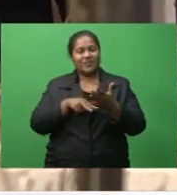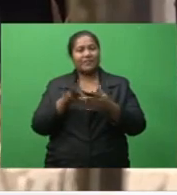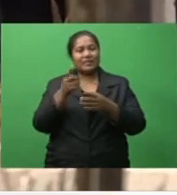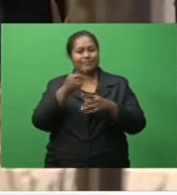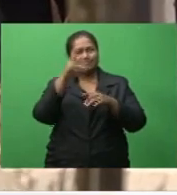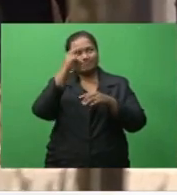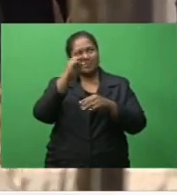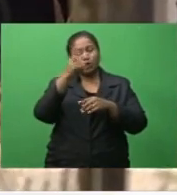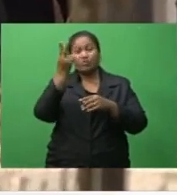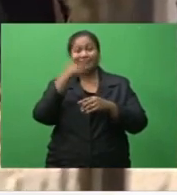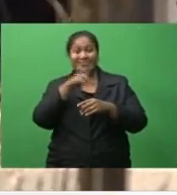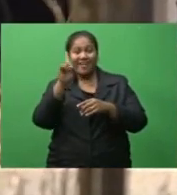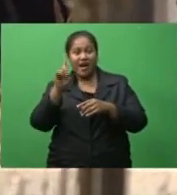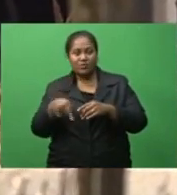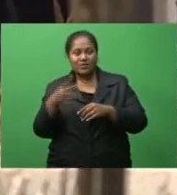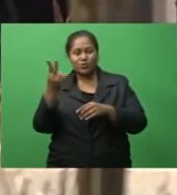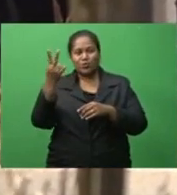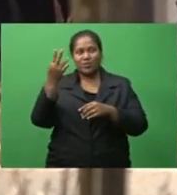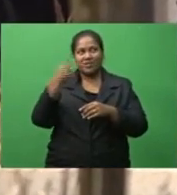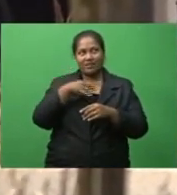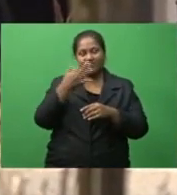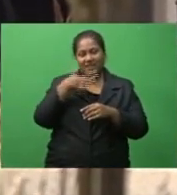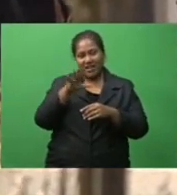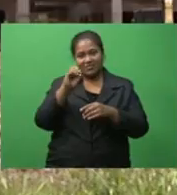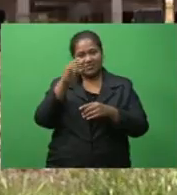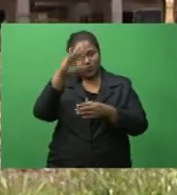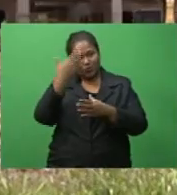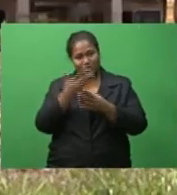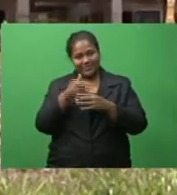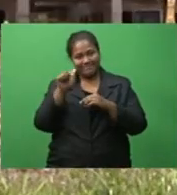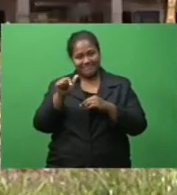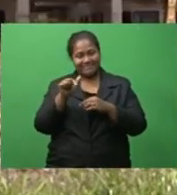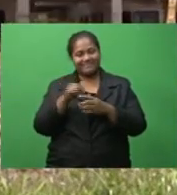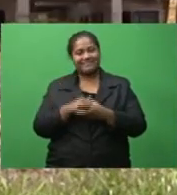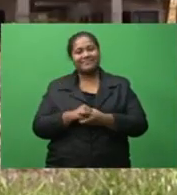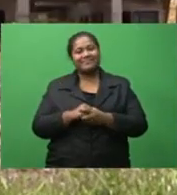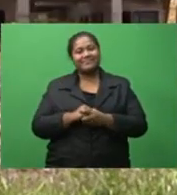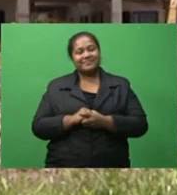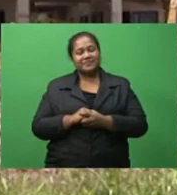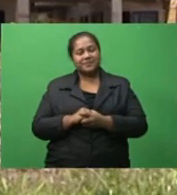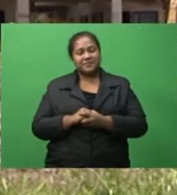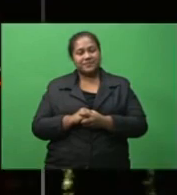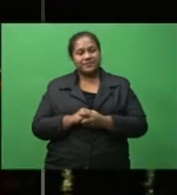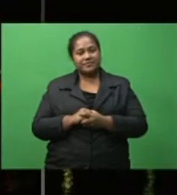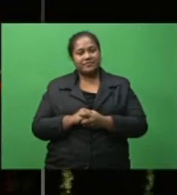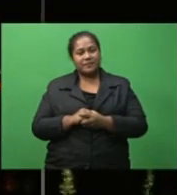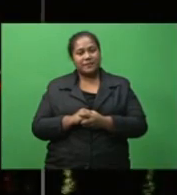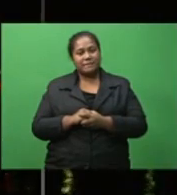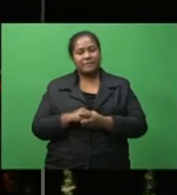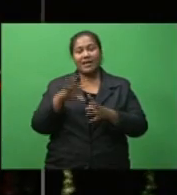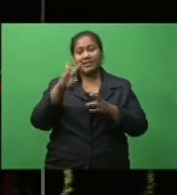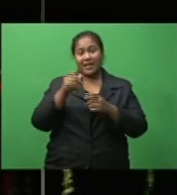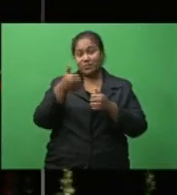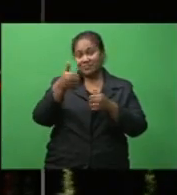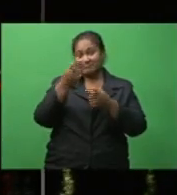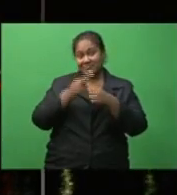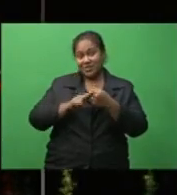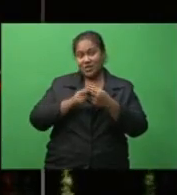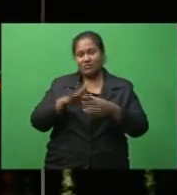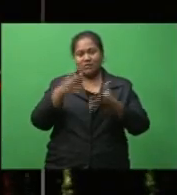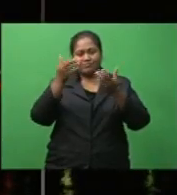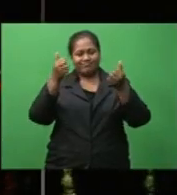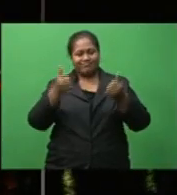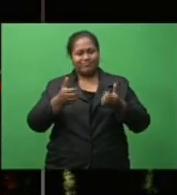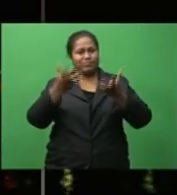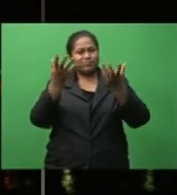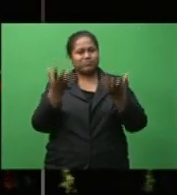around 2,000 to 2,500 students. Apinisa Wangarandovu, FBC News. Some good news for heavy vehicle drivers